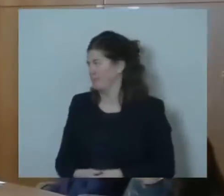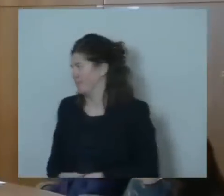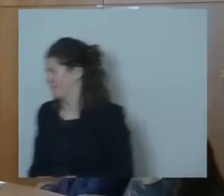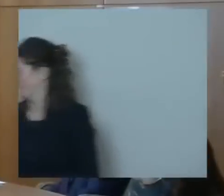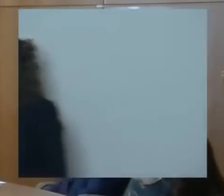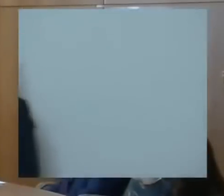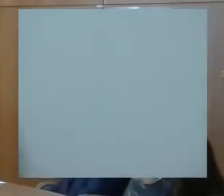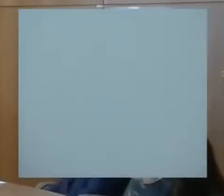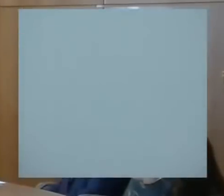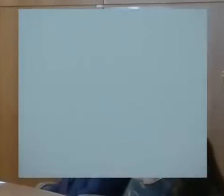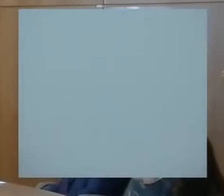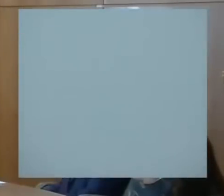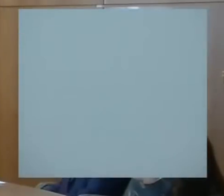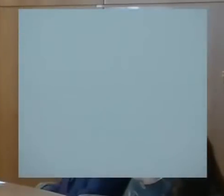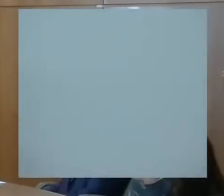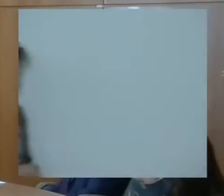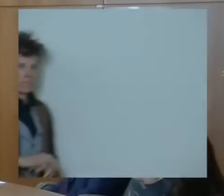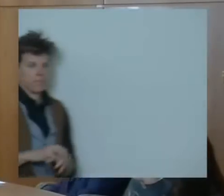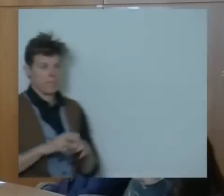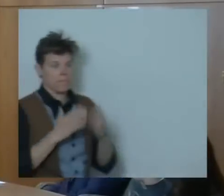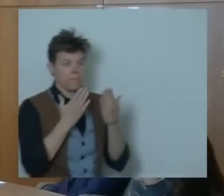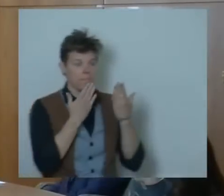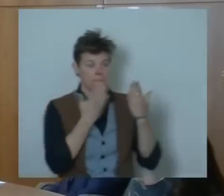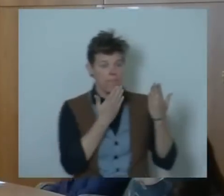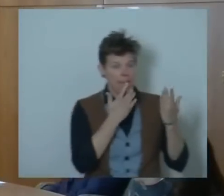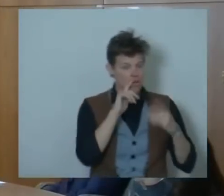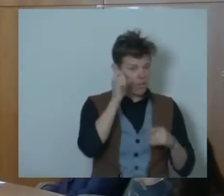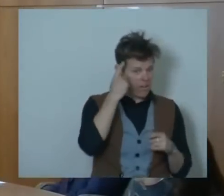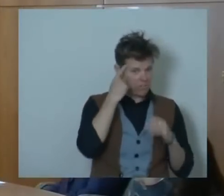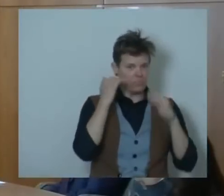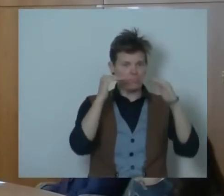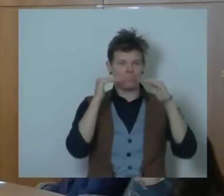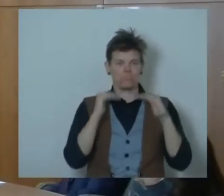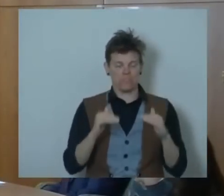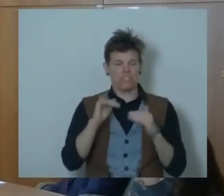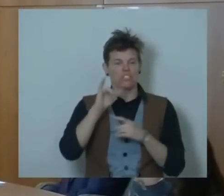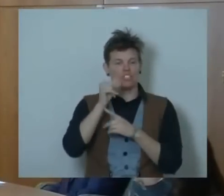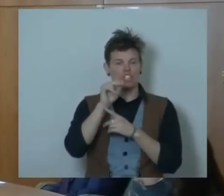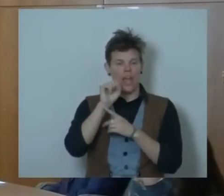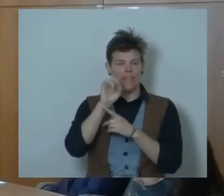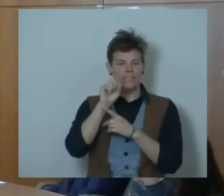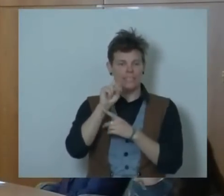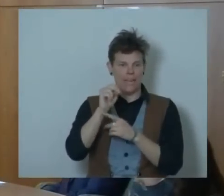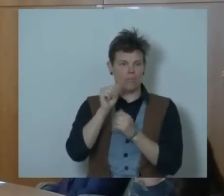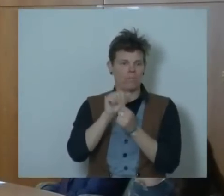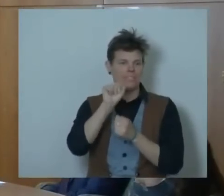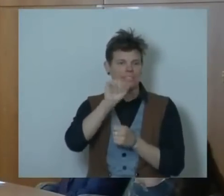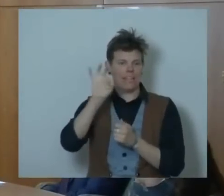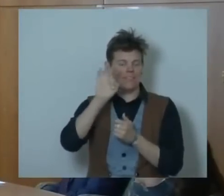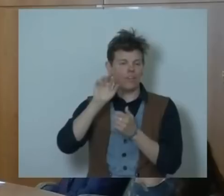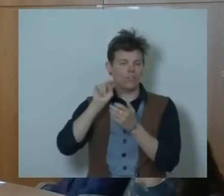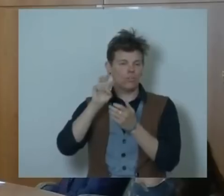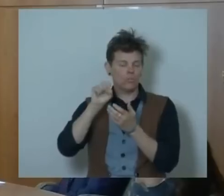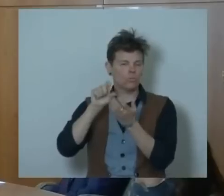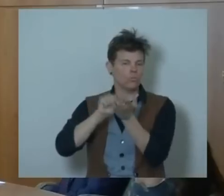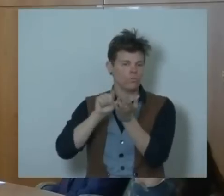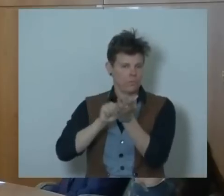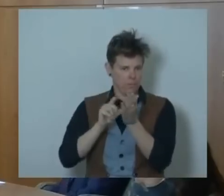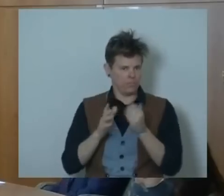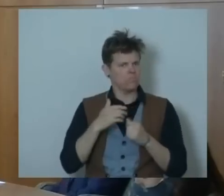Thank you, Governor. Next, I'm going to go to Jens Gould with the Santa Fe New Mexican. Jens, you are unmuted. Go ahead and ask your question.